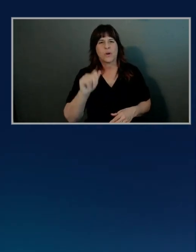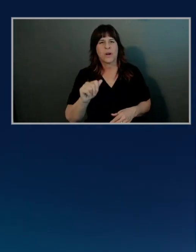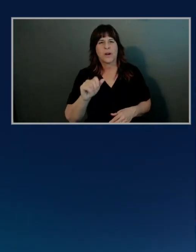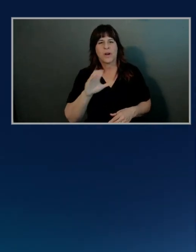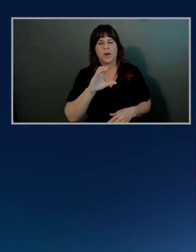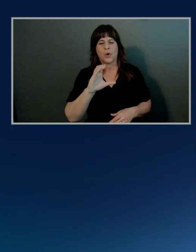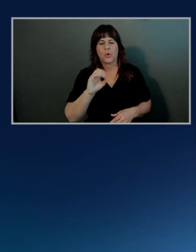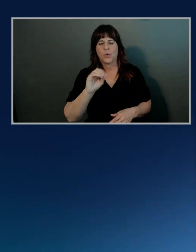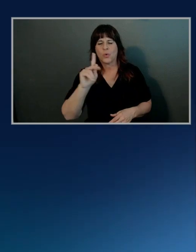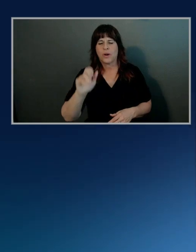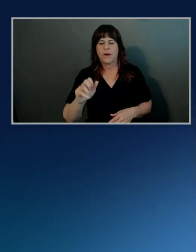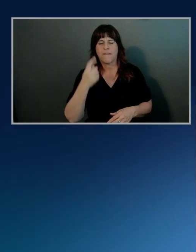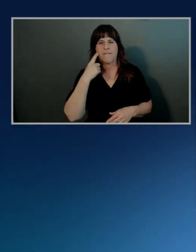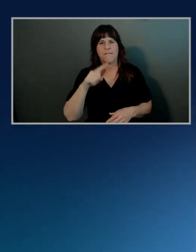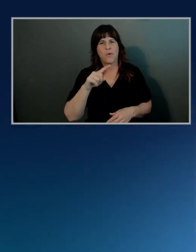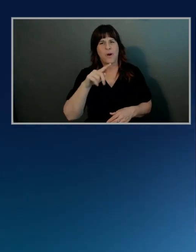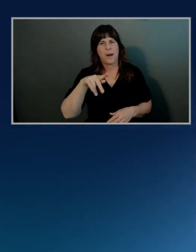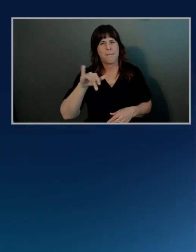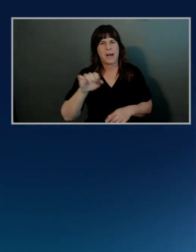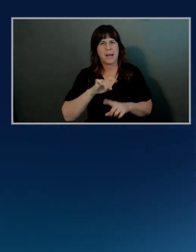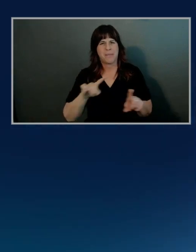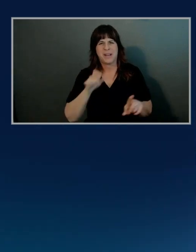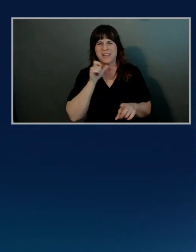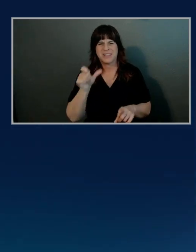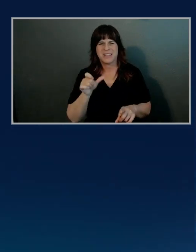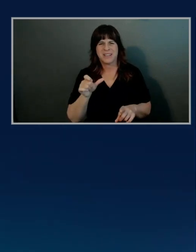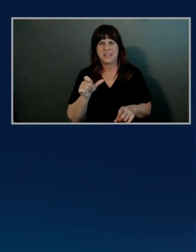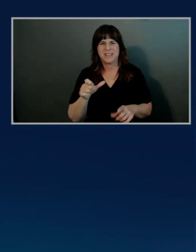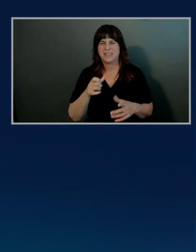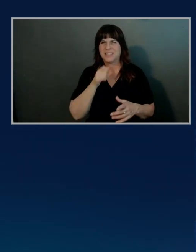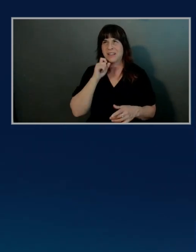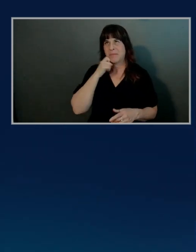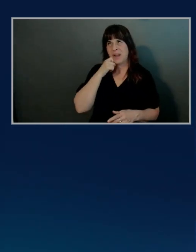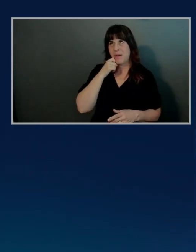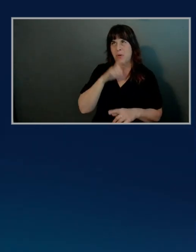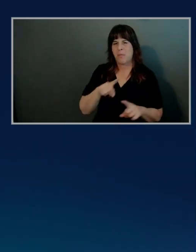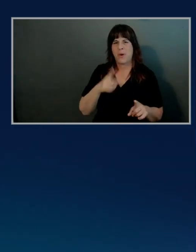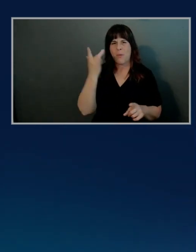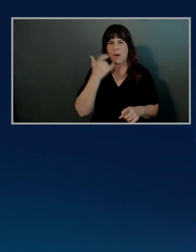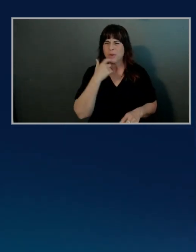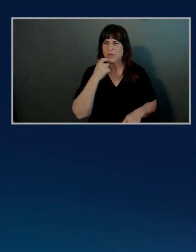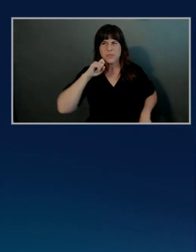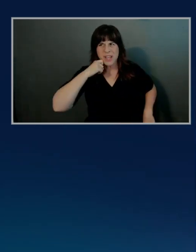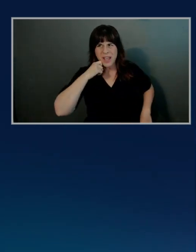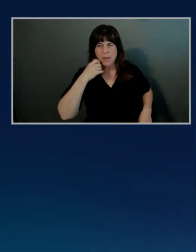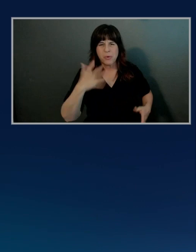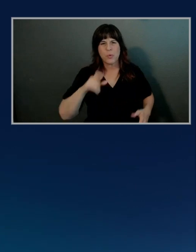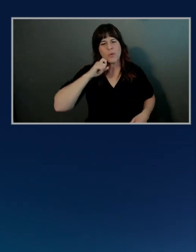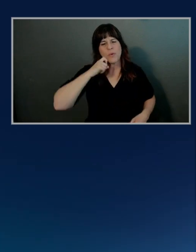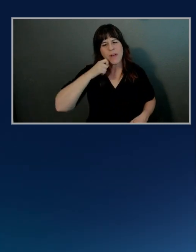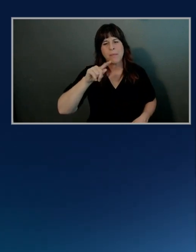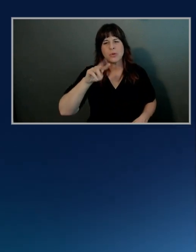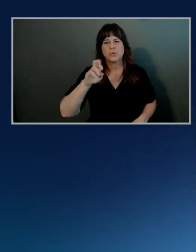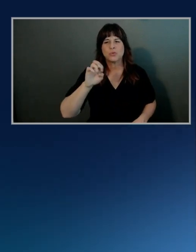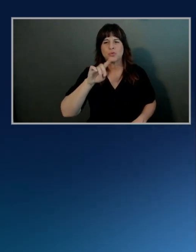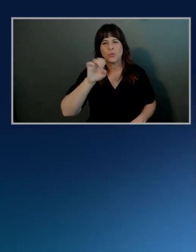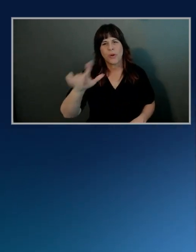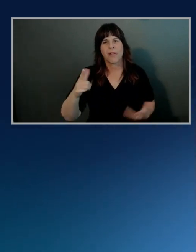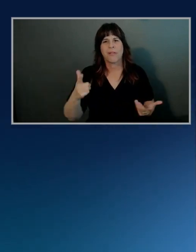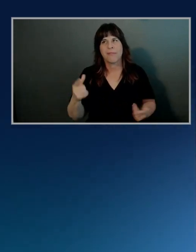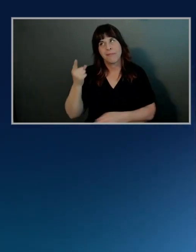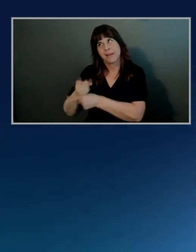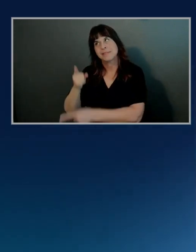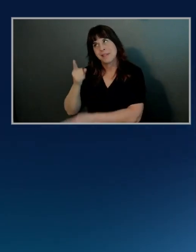same Apfelkuchen, but it's not the no, but then we're Apfelkuchen is already not- in the apple. No, Yeah. no. Also, why would you say apple? We have apple strudel. Yeah, really. absolutely. Yes,